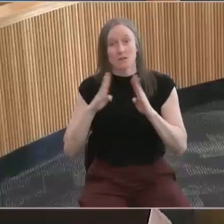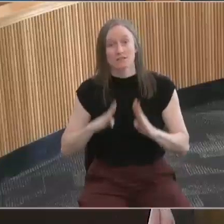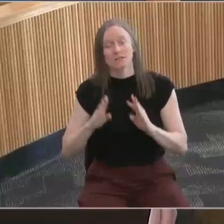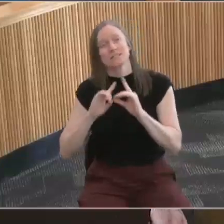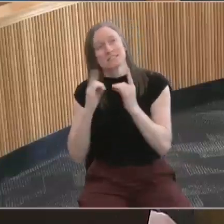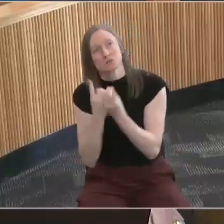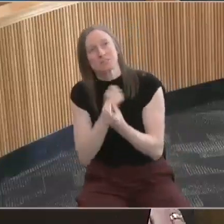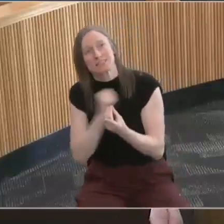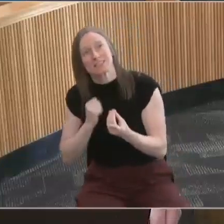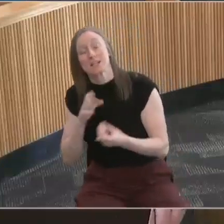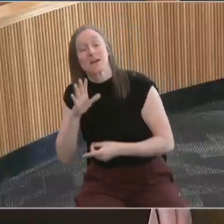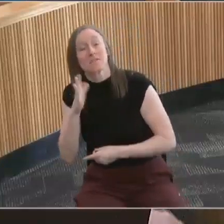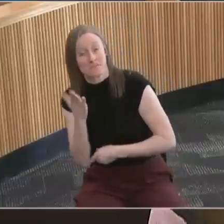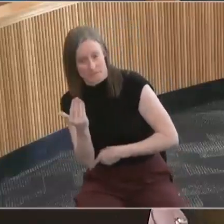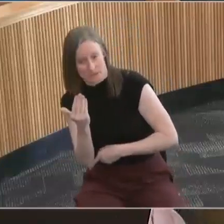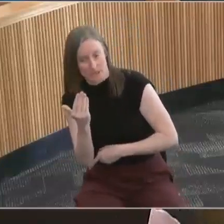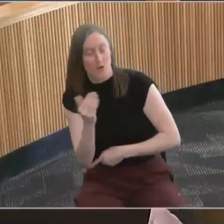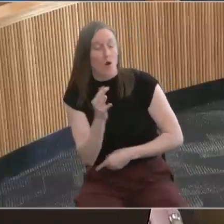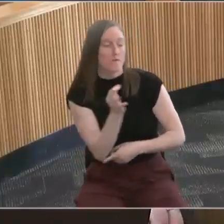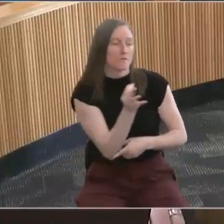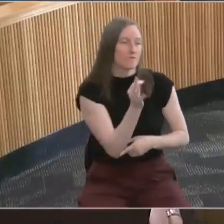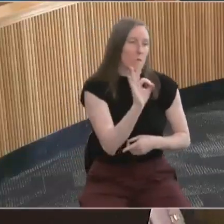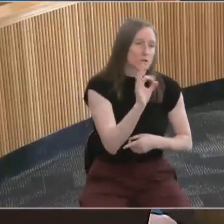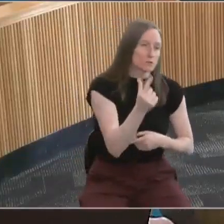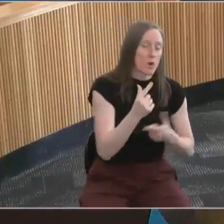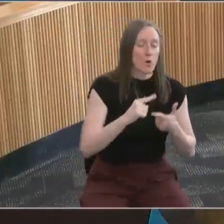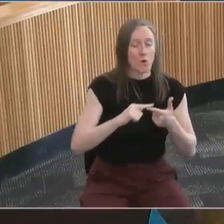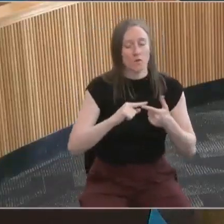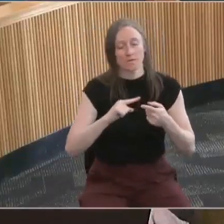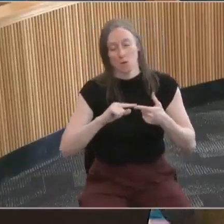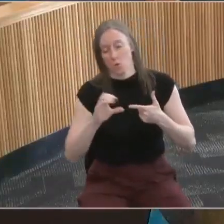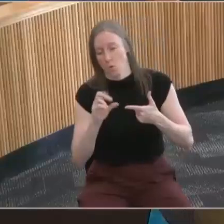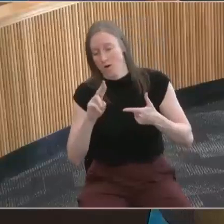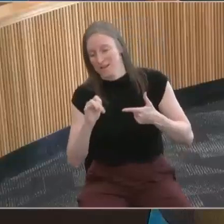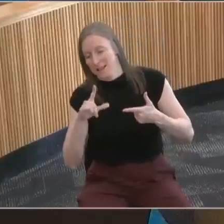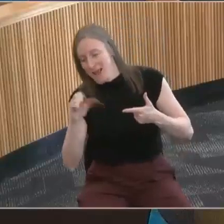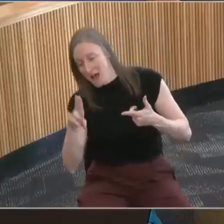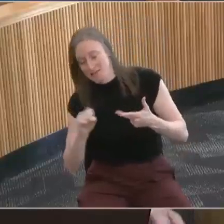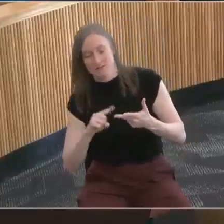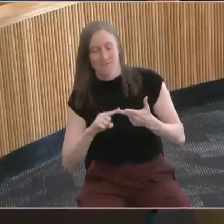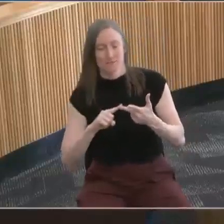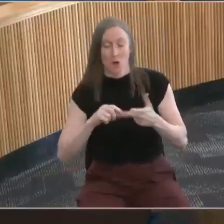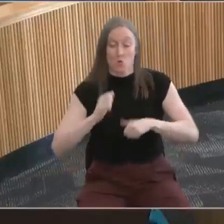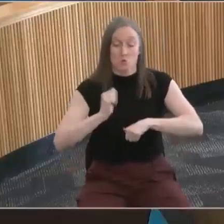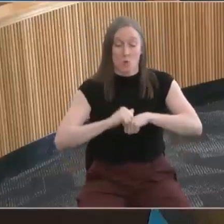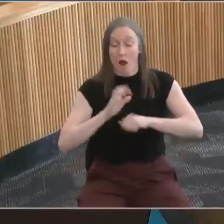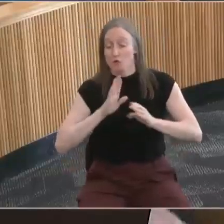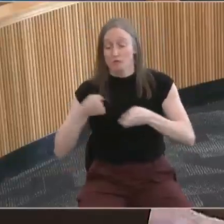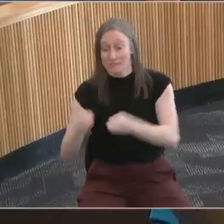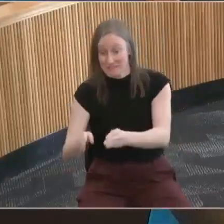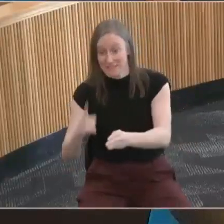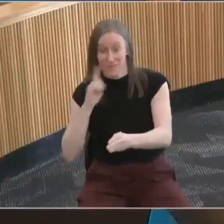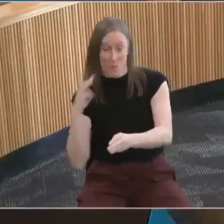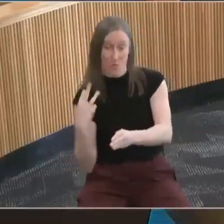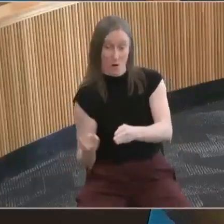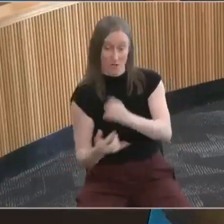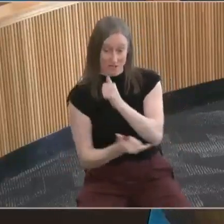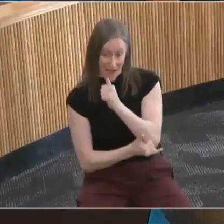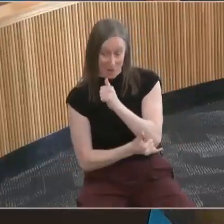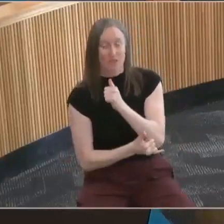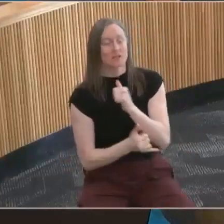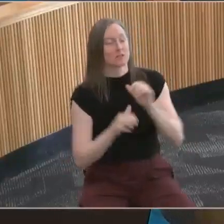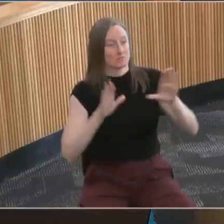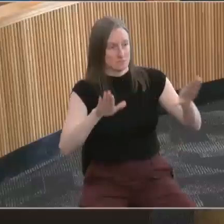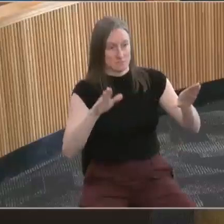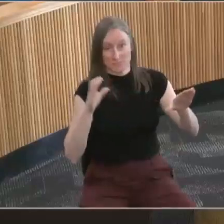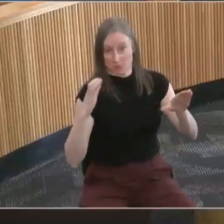includes areas of Forest Grove, Cornelius, Hillsborough, and the Rock Creek area of Washington County. Chair Patterson, Vice Chair Hayden, and members of